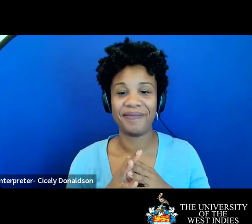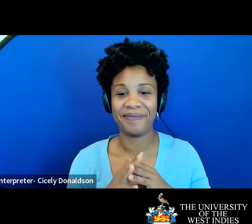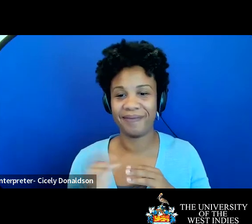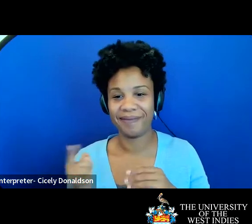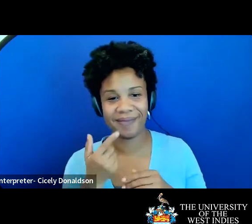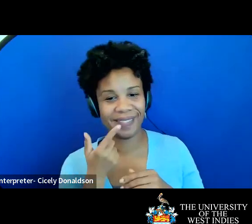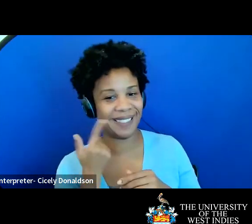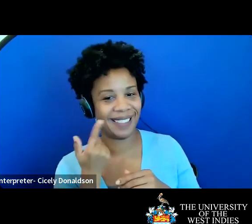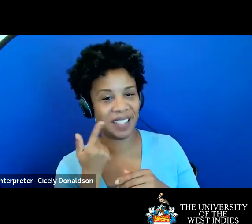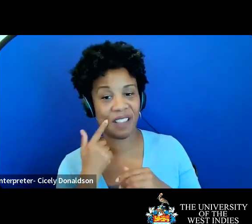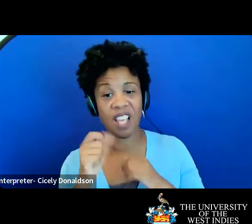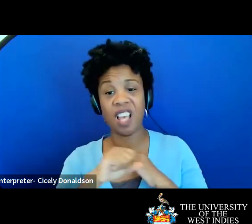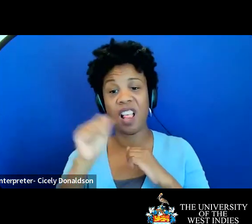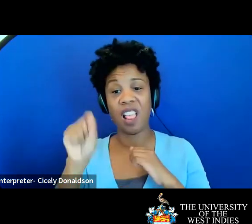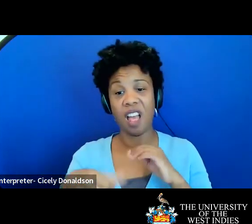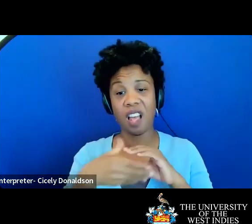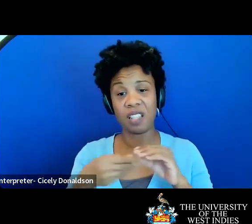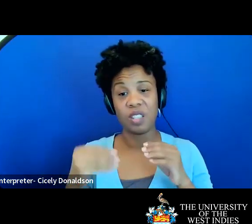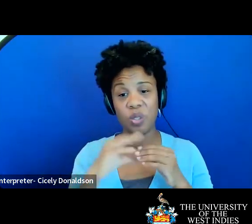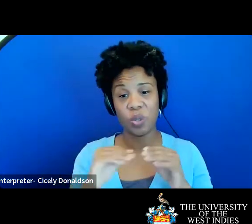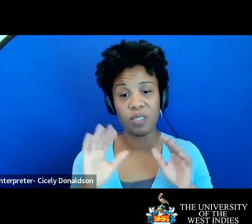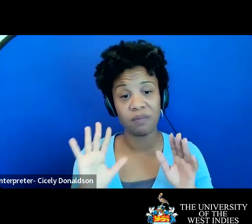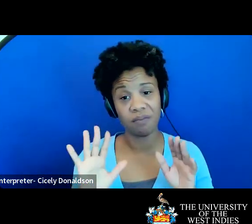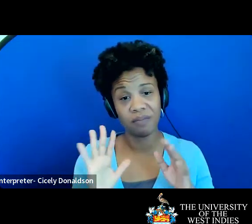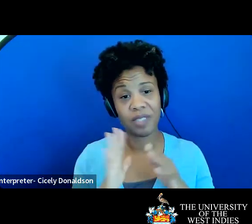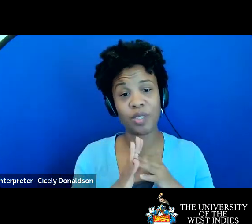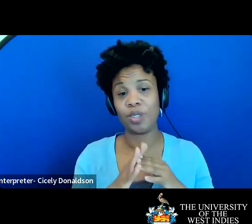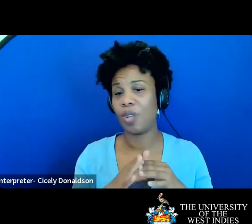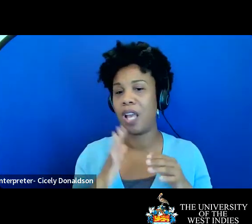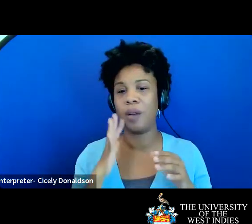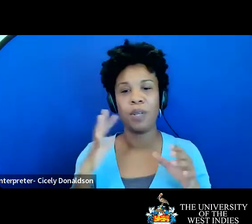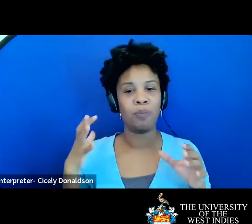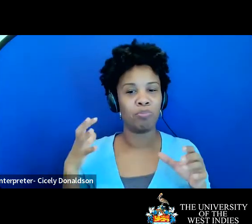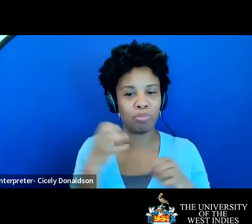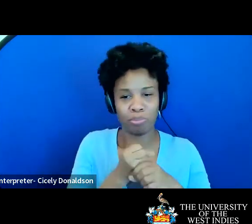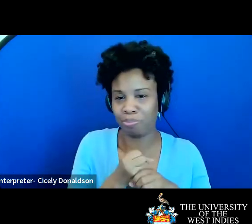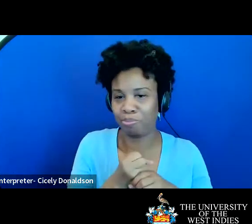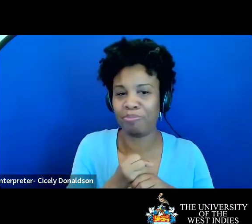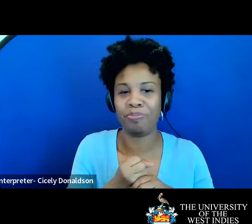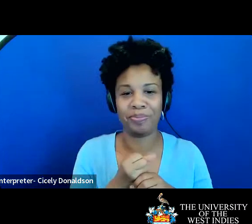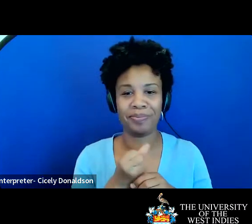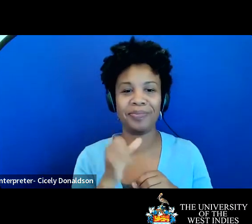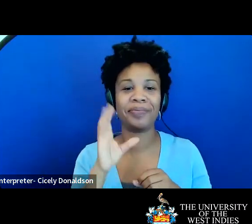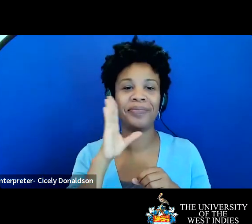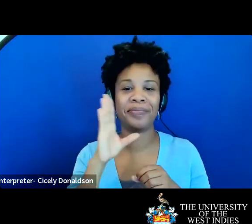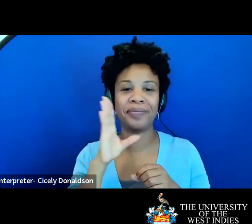And it's a long one. So I'm just going to give it to you very briefly.